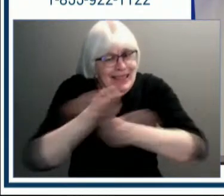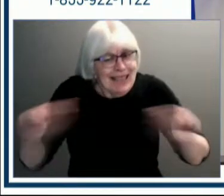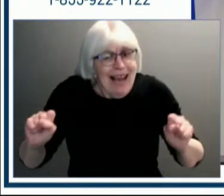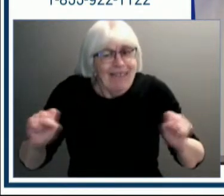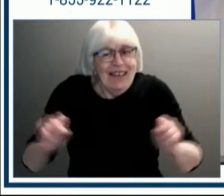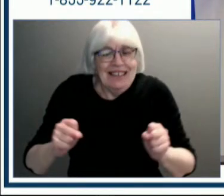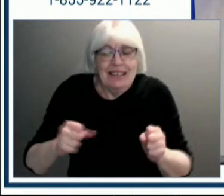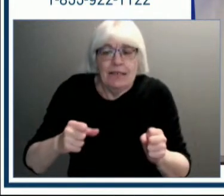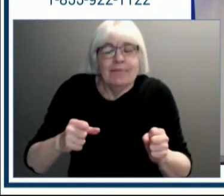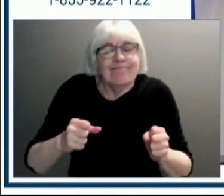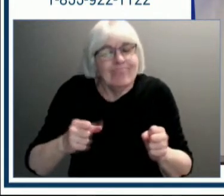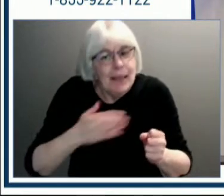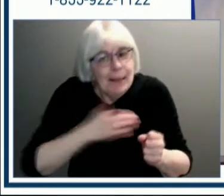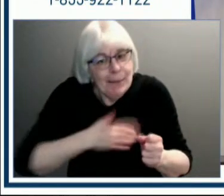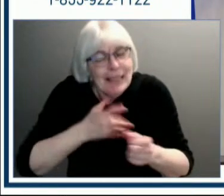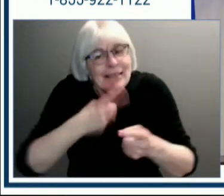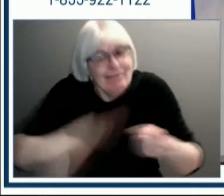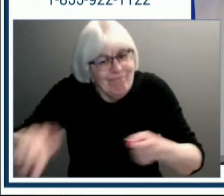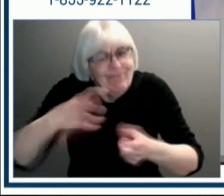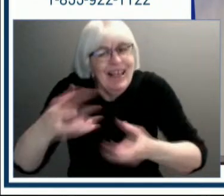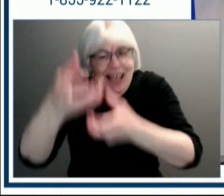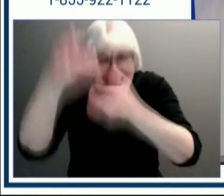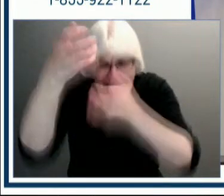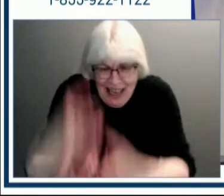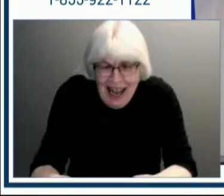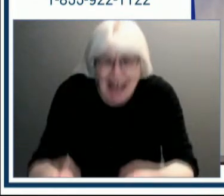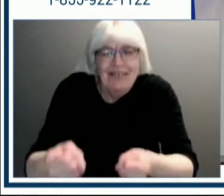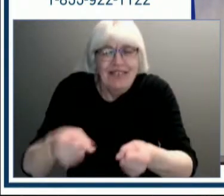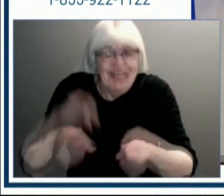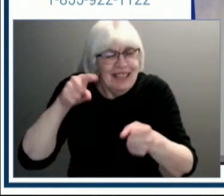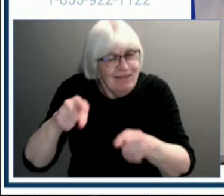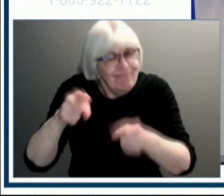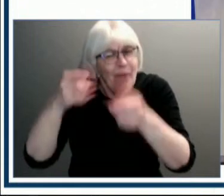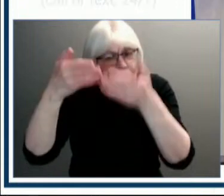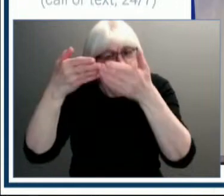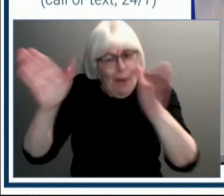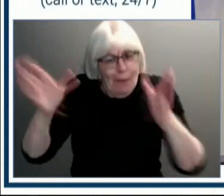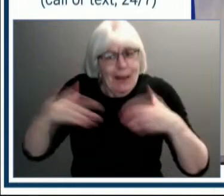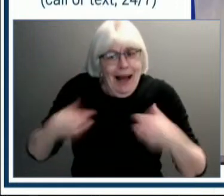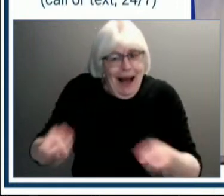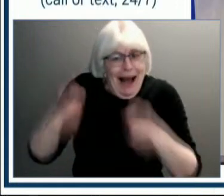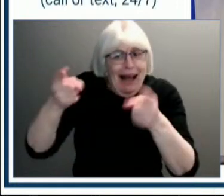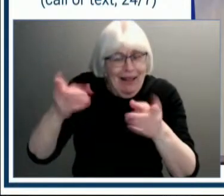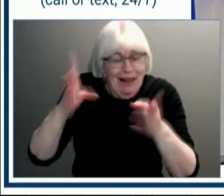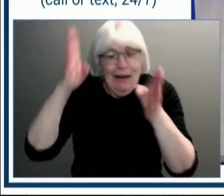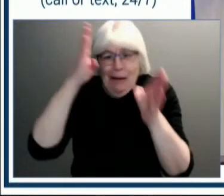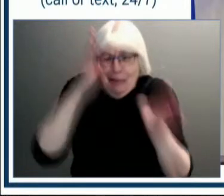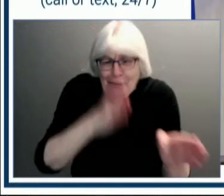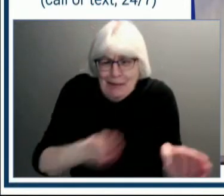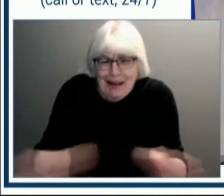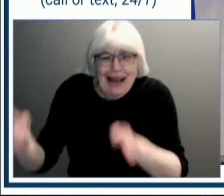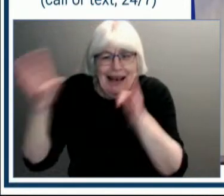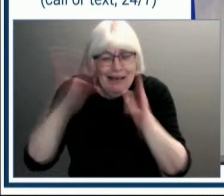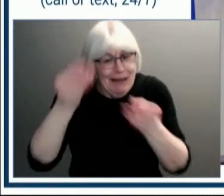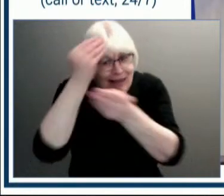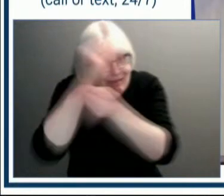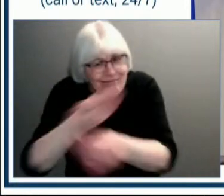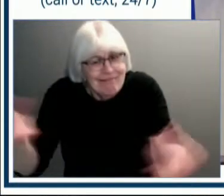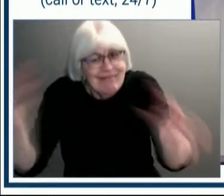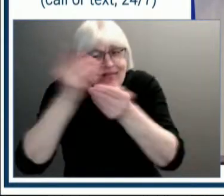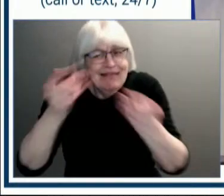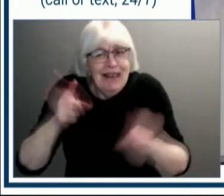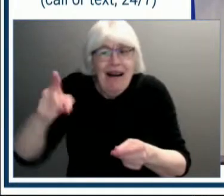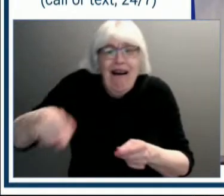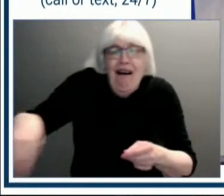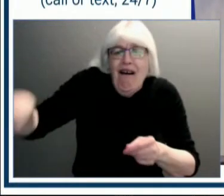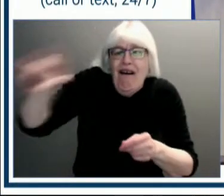I trust public health. The plans that we share with you are developed by high quality people that are using the best